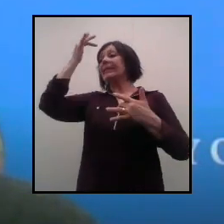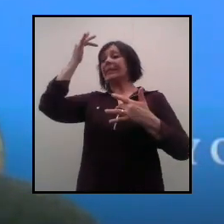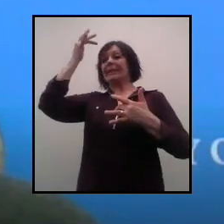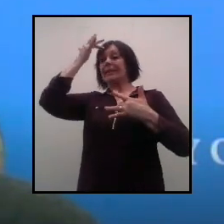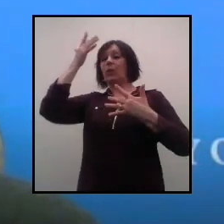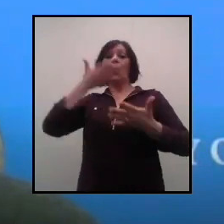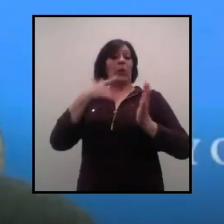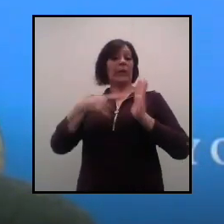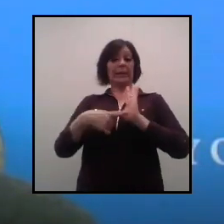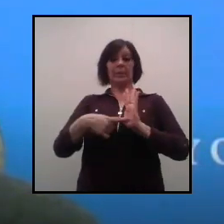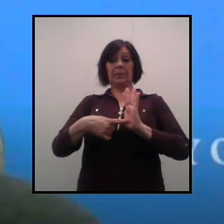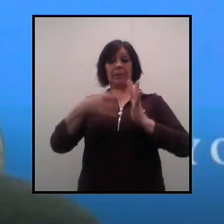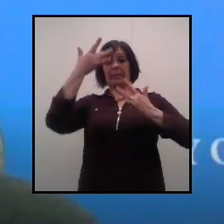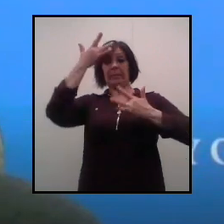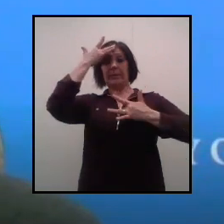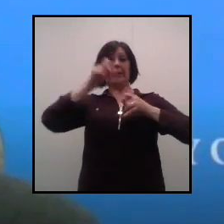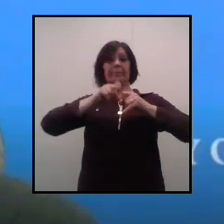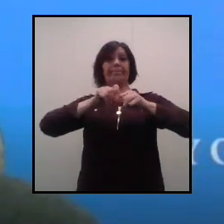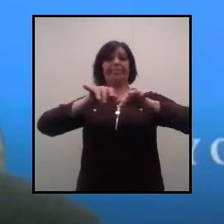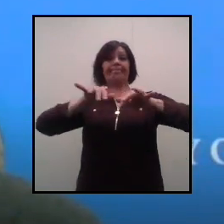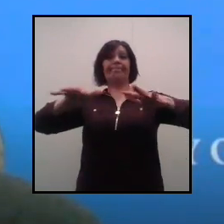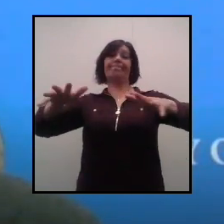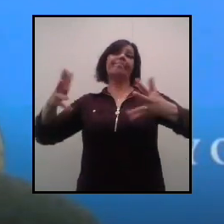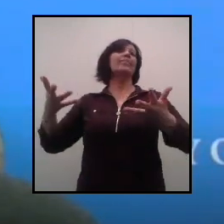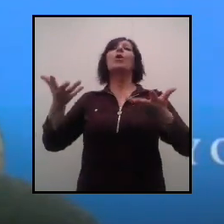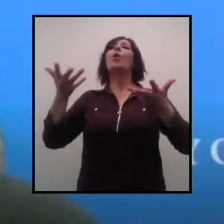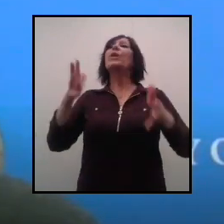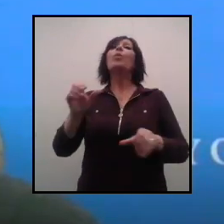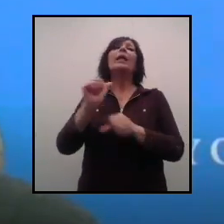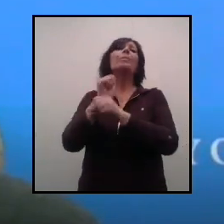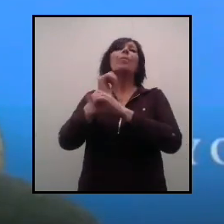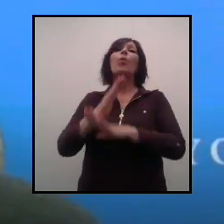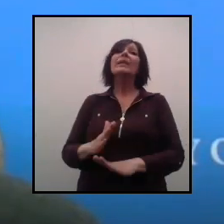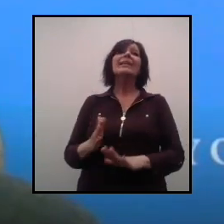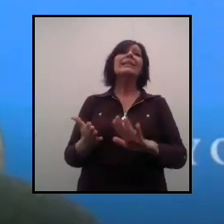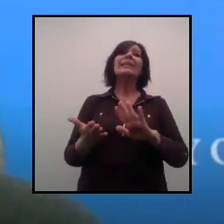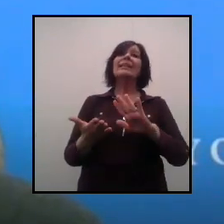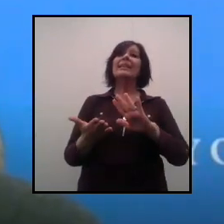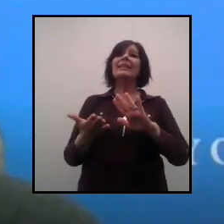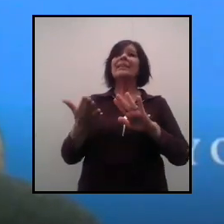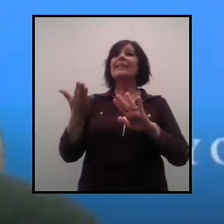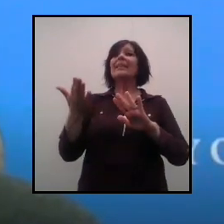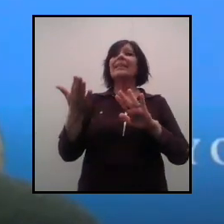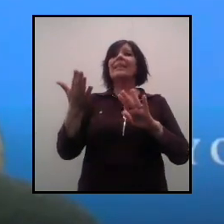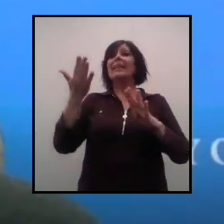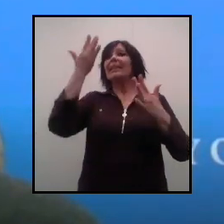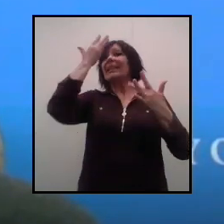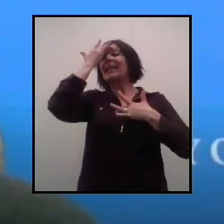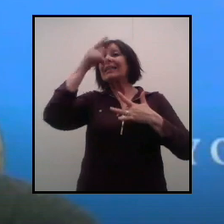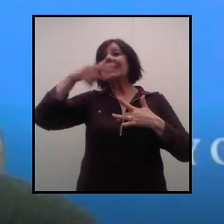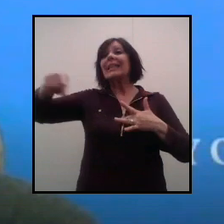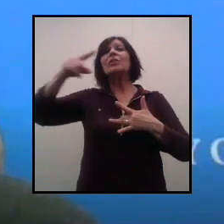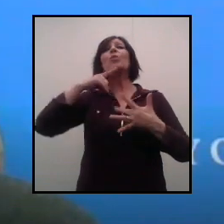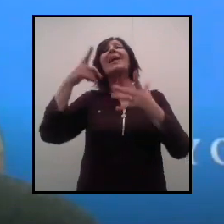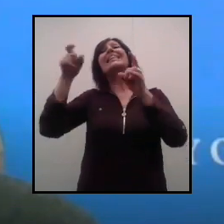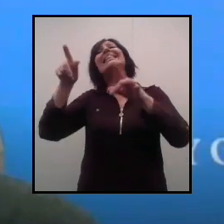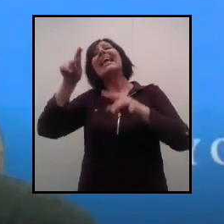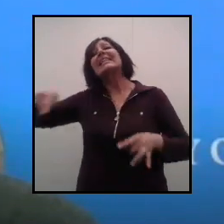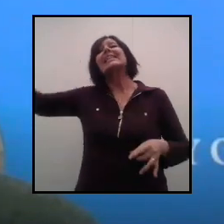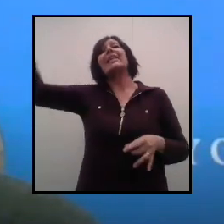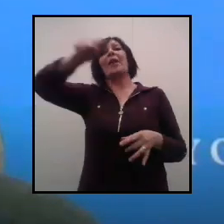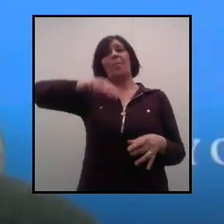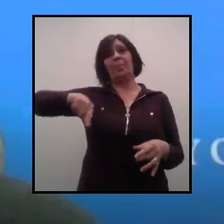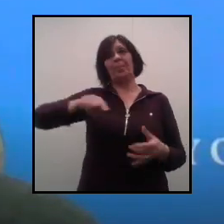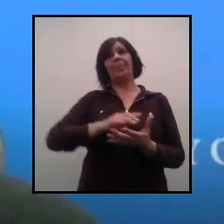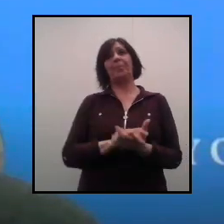the patients but the employees, because we certainly don't want employees in there, even though they may be healthy as can be otherwise,